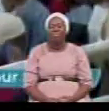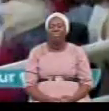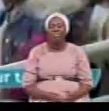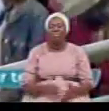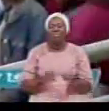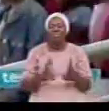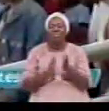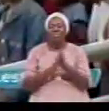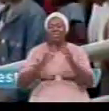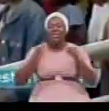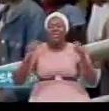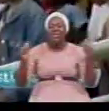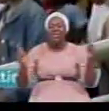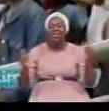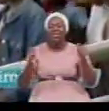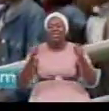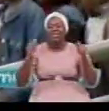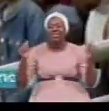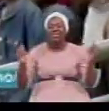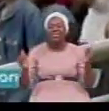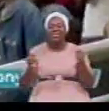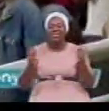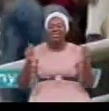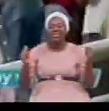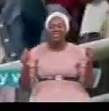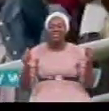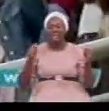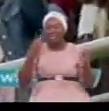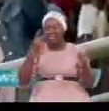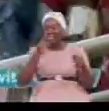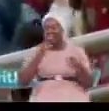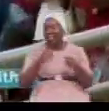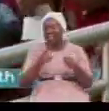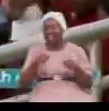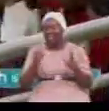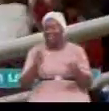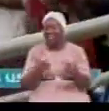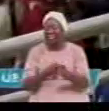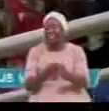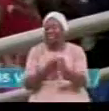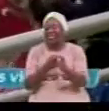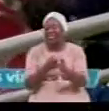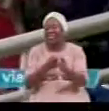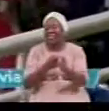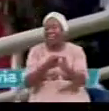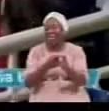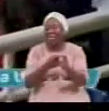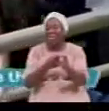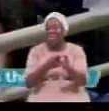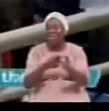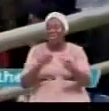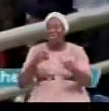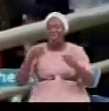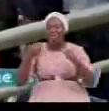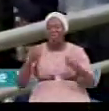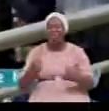Hallelujah. Hallelujah. See irony. See irony. See irony. Power.